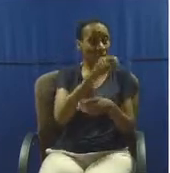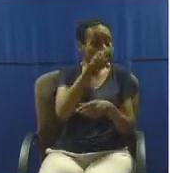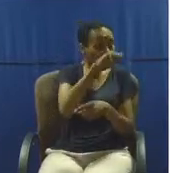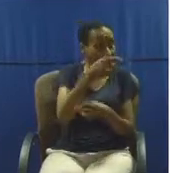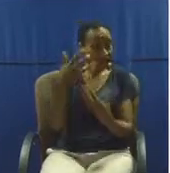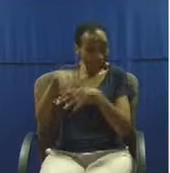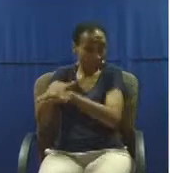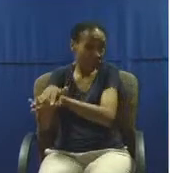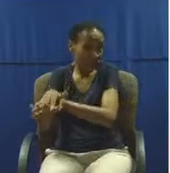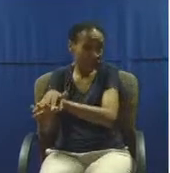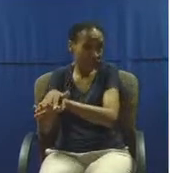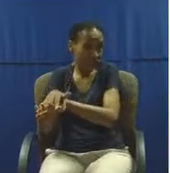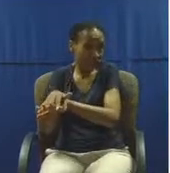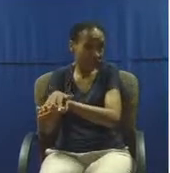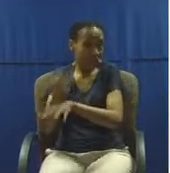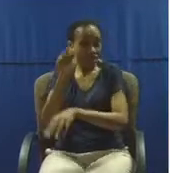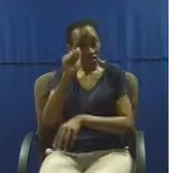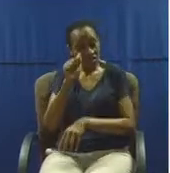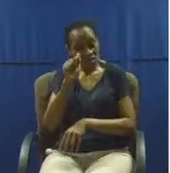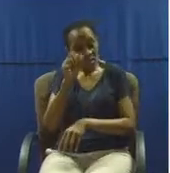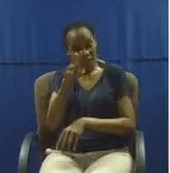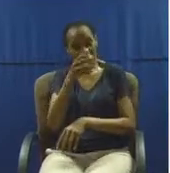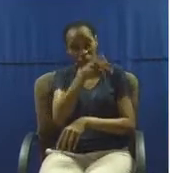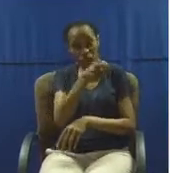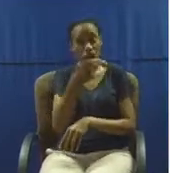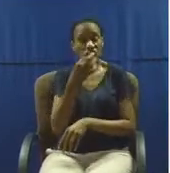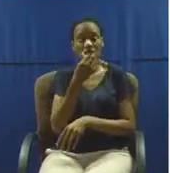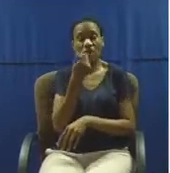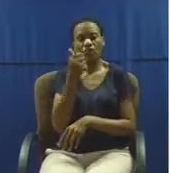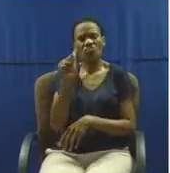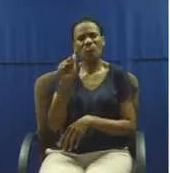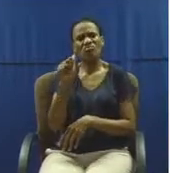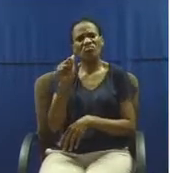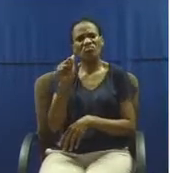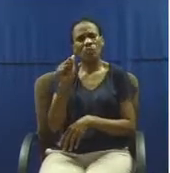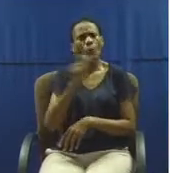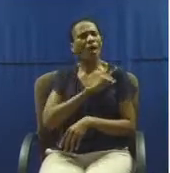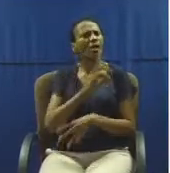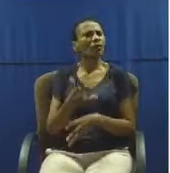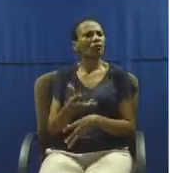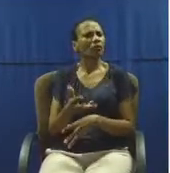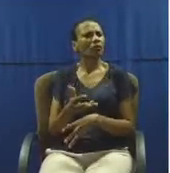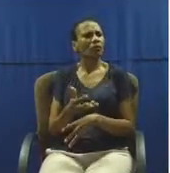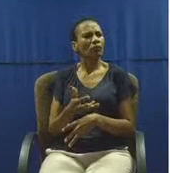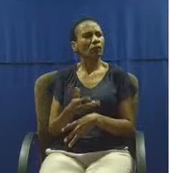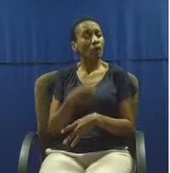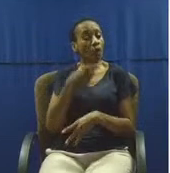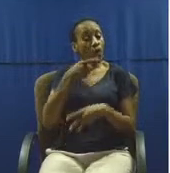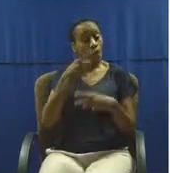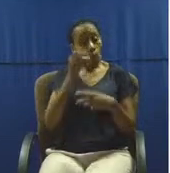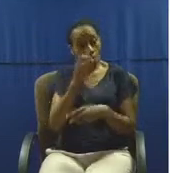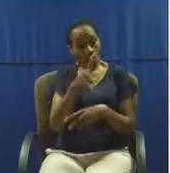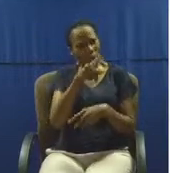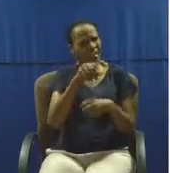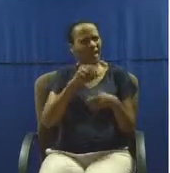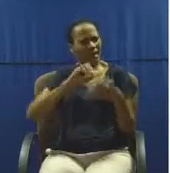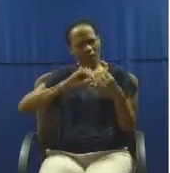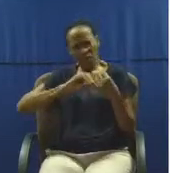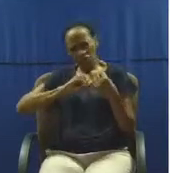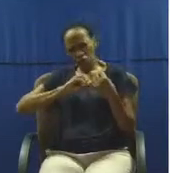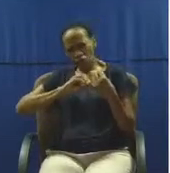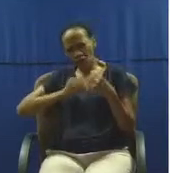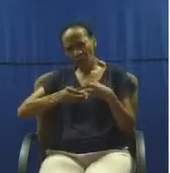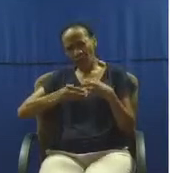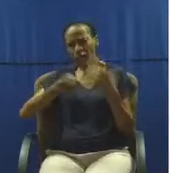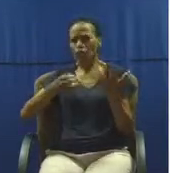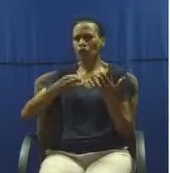If so, was there any effort to record any recommendations from the Minister